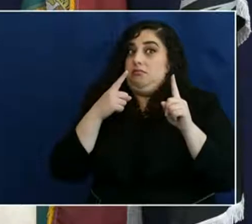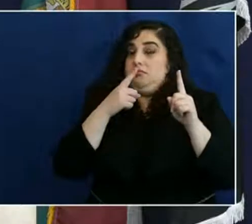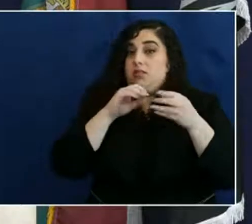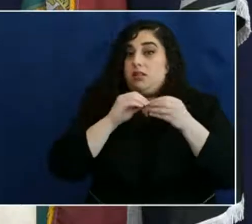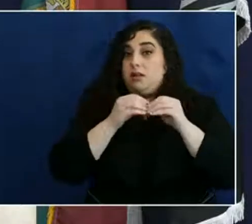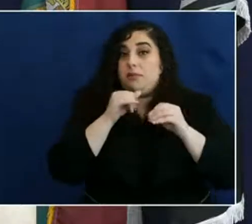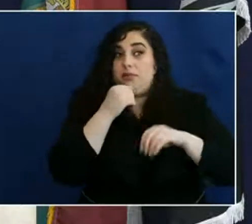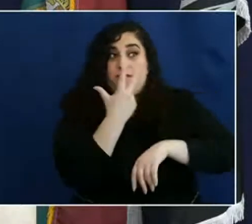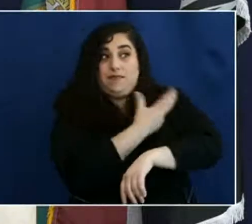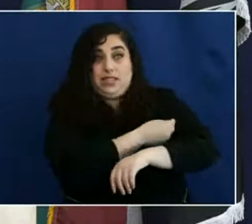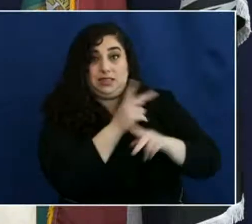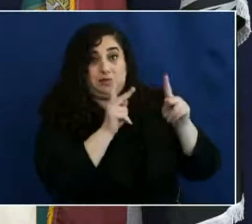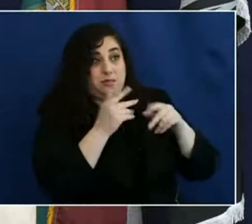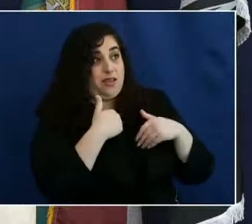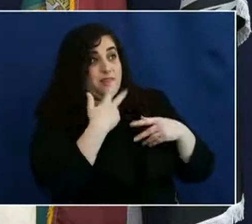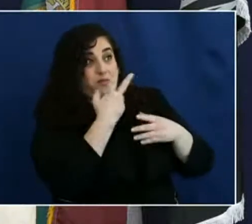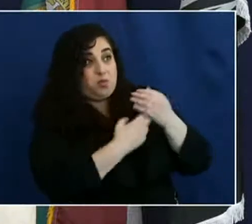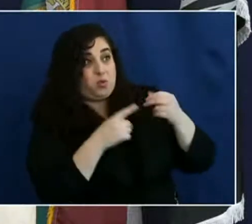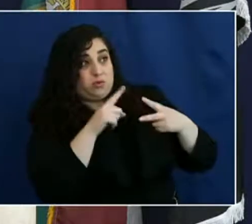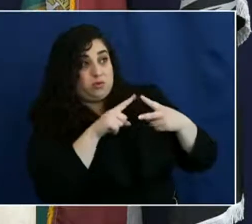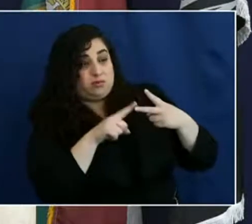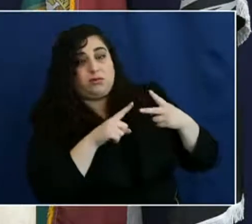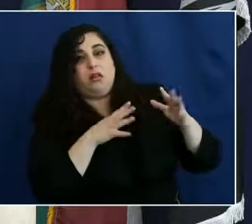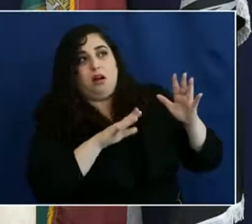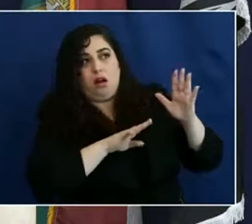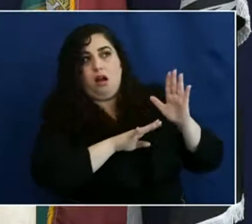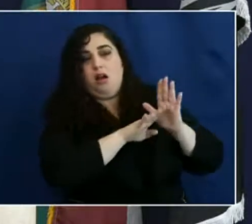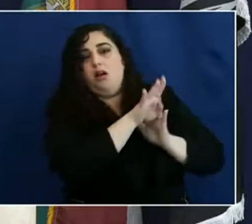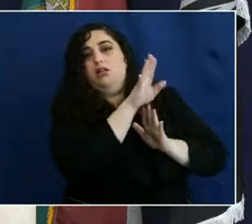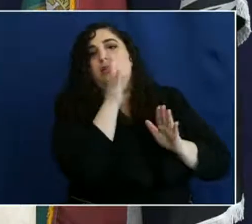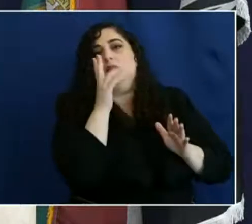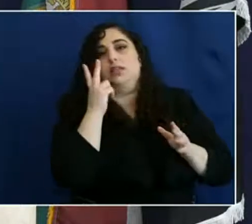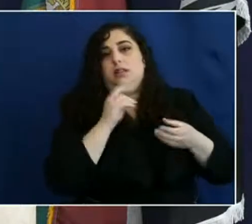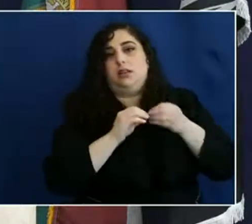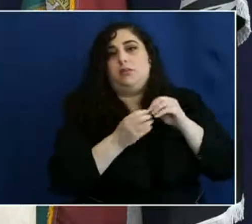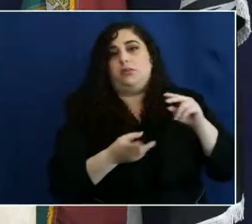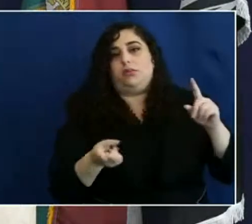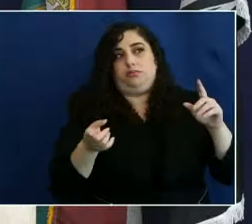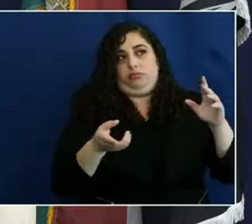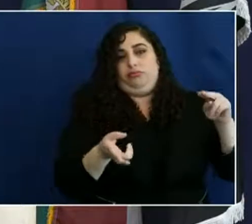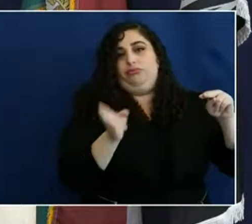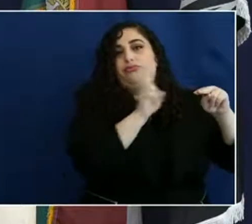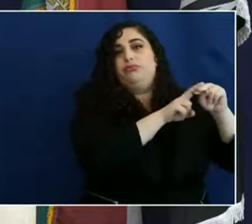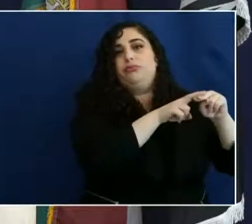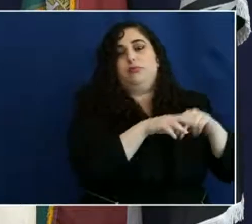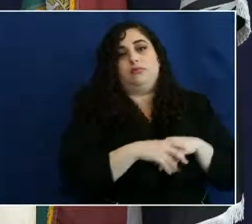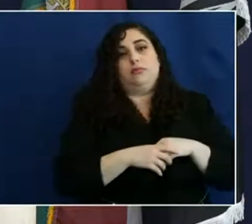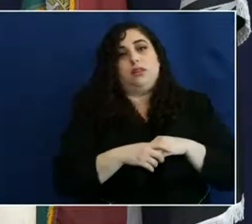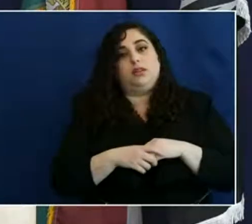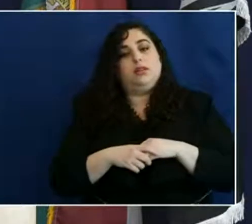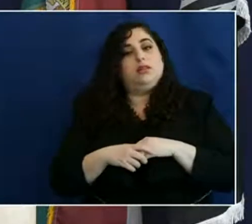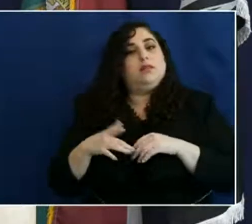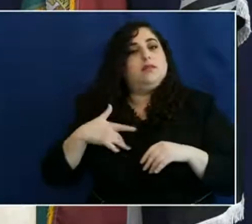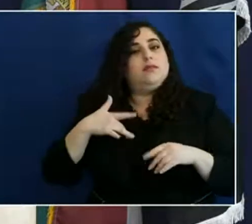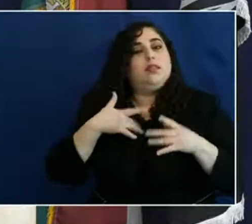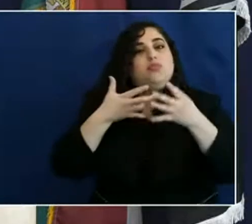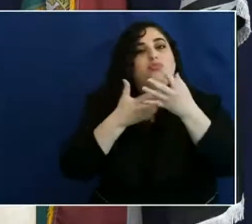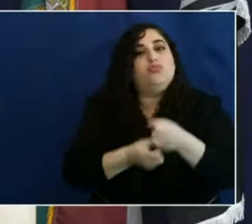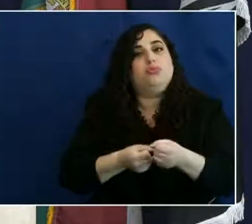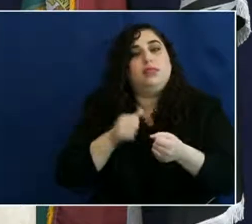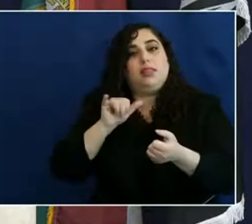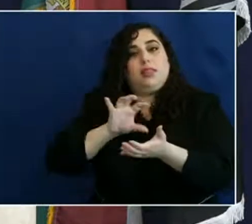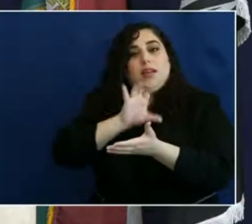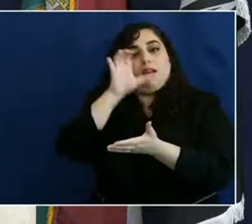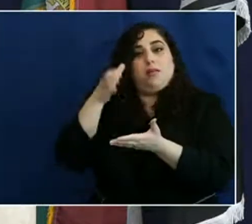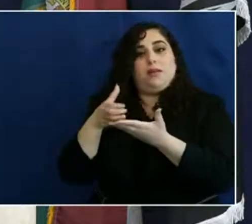today to 50 and older and comfortable saying 2 weeks from now we go to everyone, they must have a high degree of confidence that the supply is going to significantly